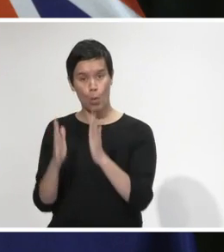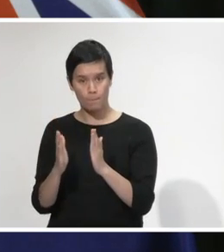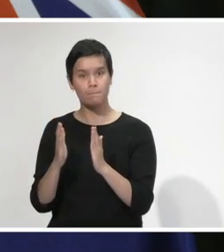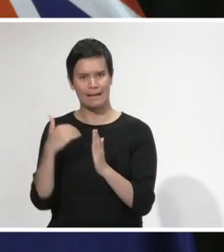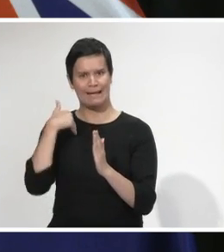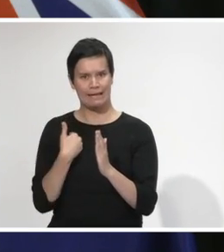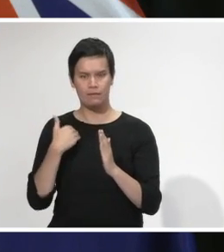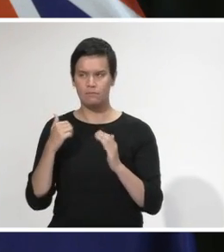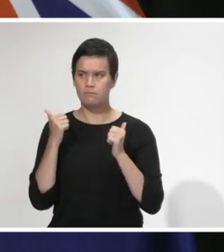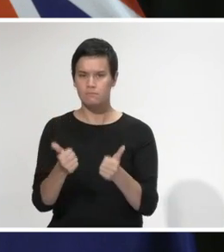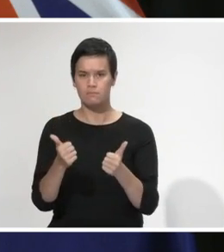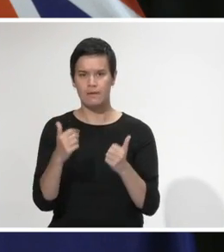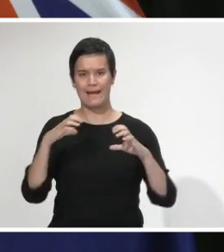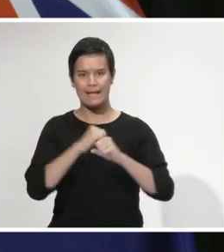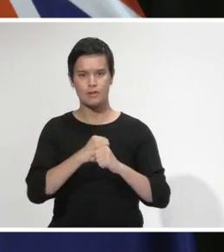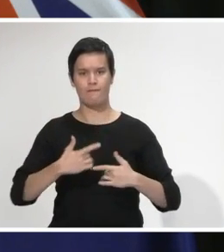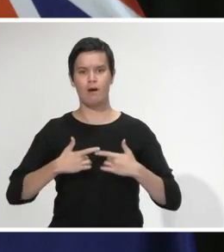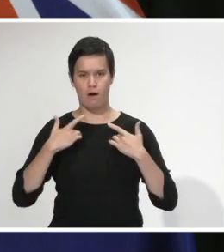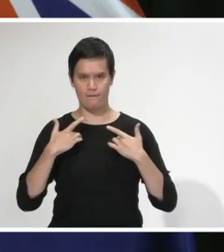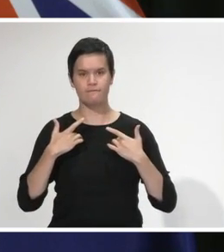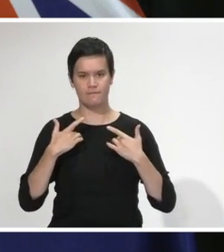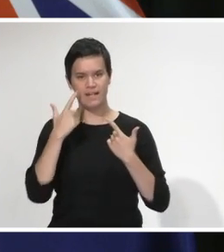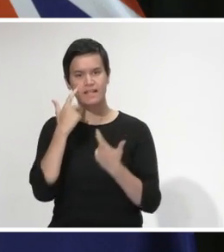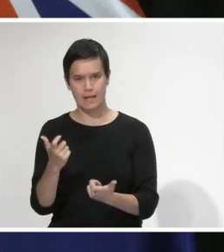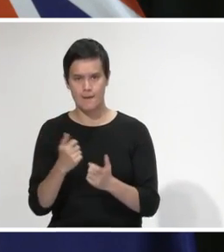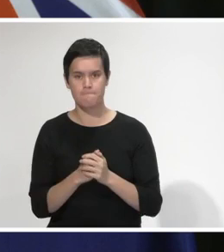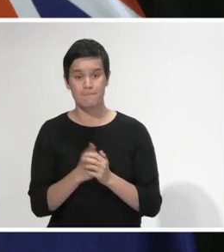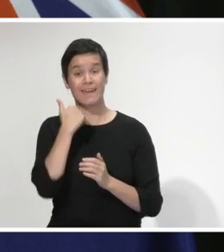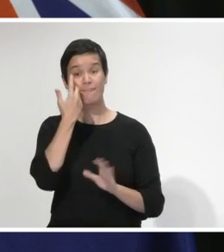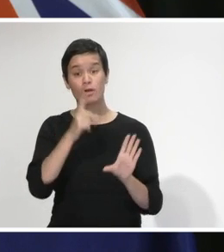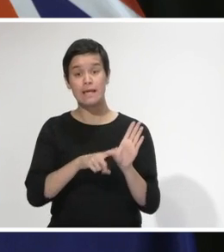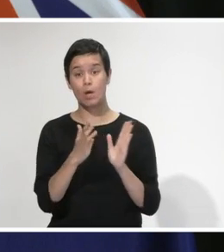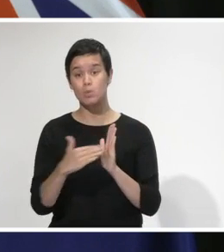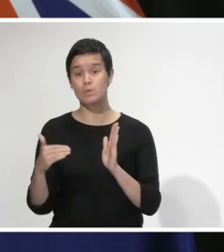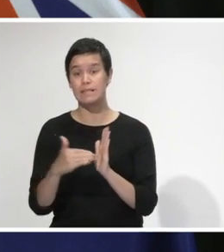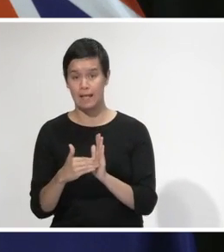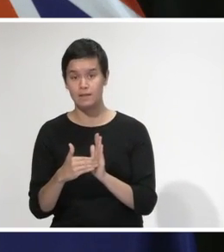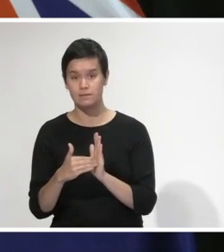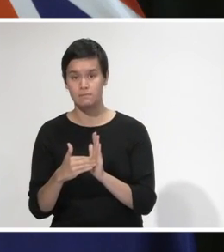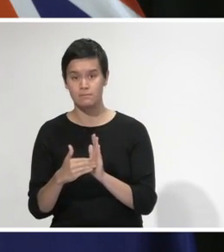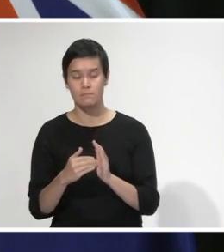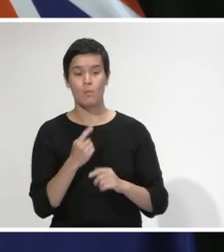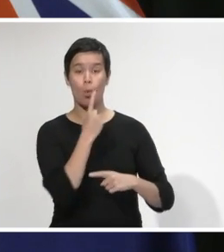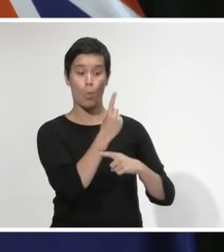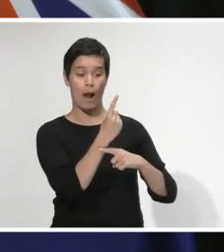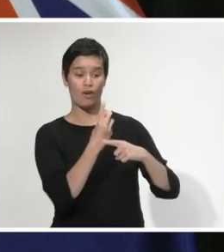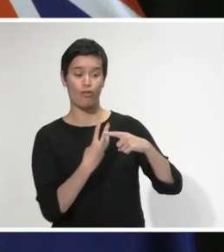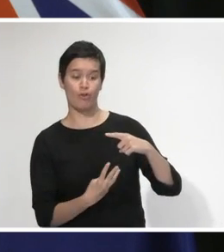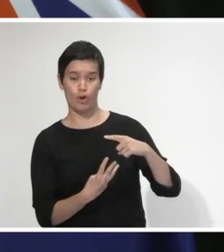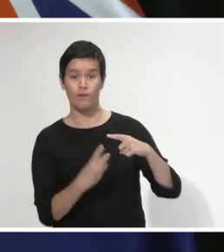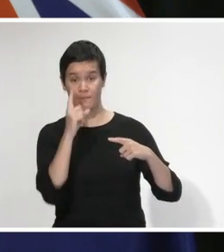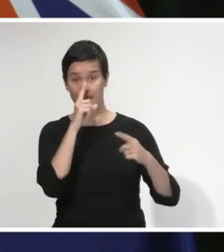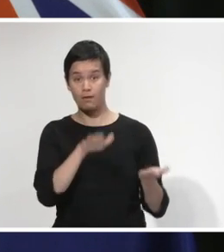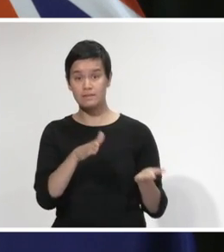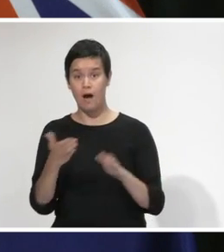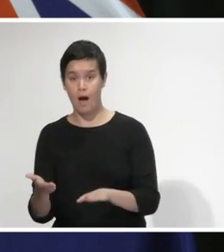in context, about a third of our deaths each year annually in New Zealand happen in aged residential care facilities, and the staff